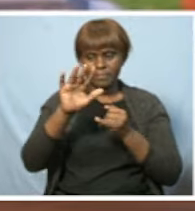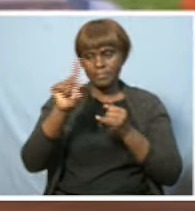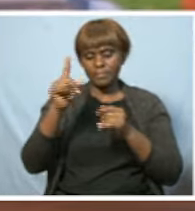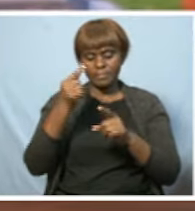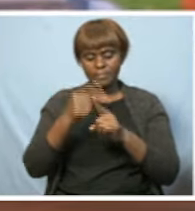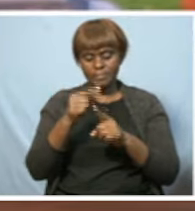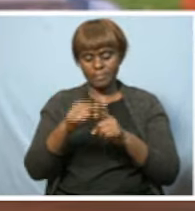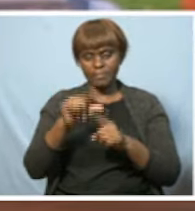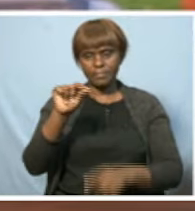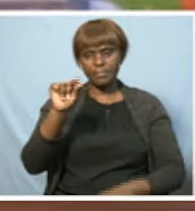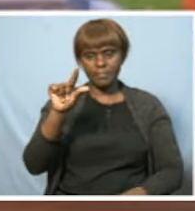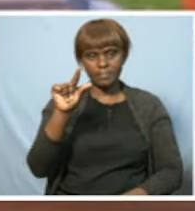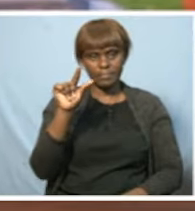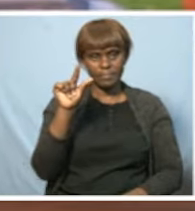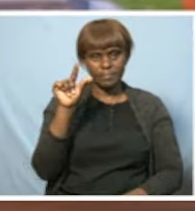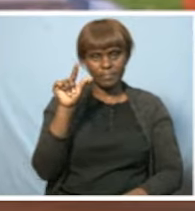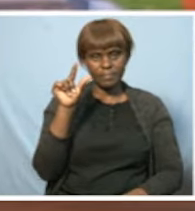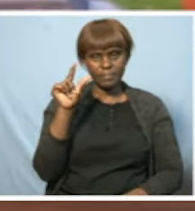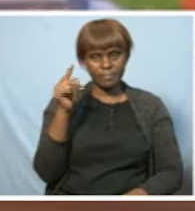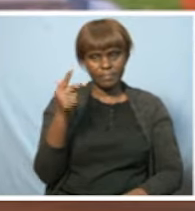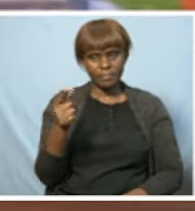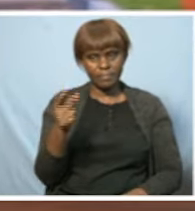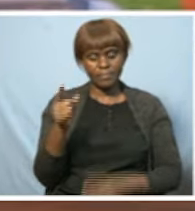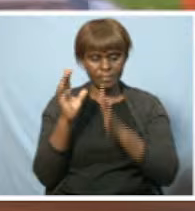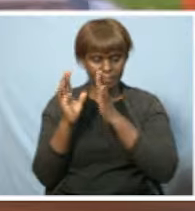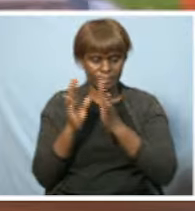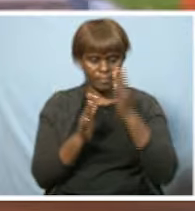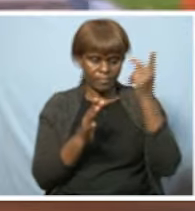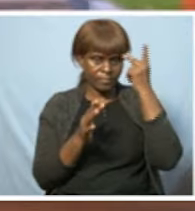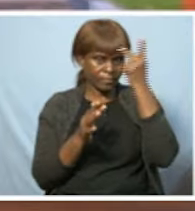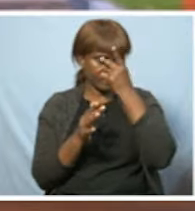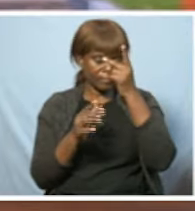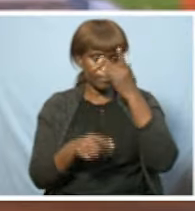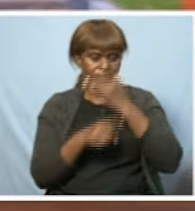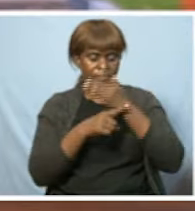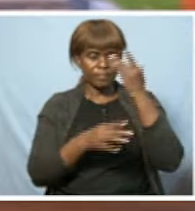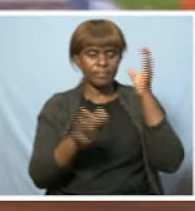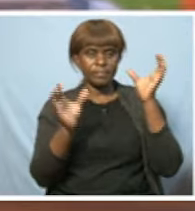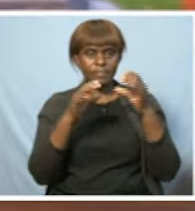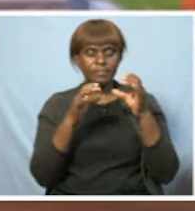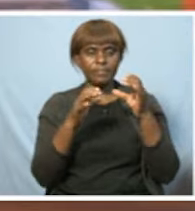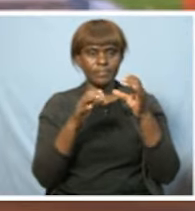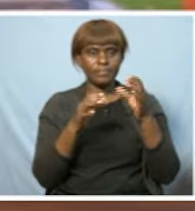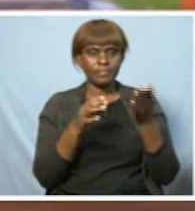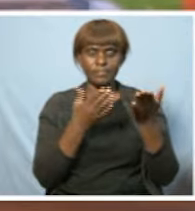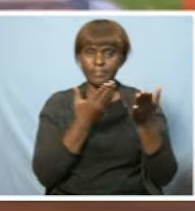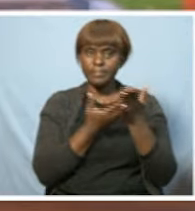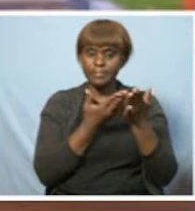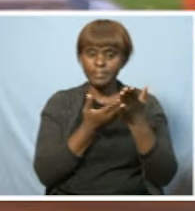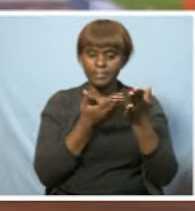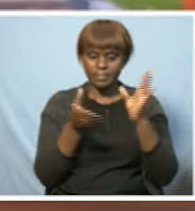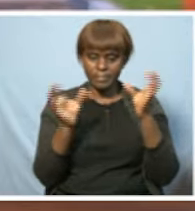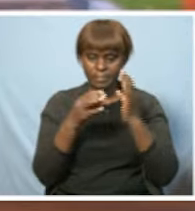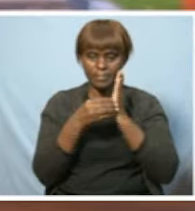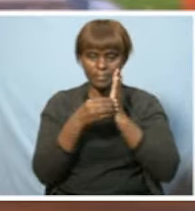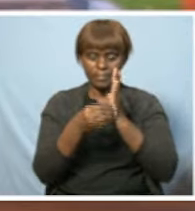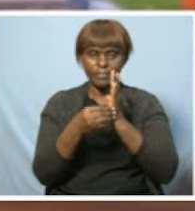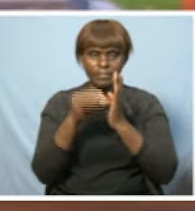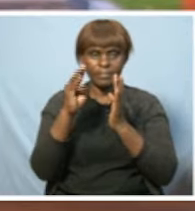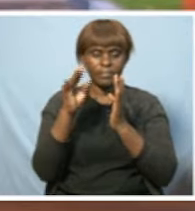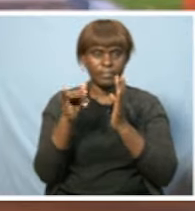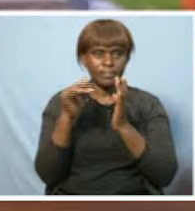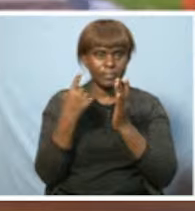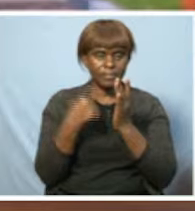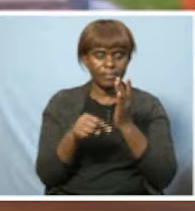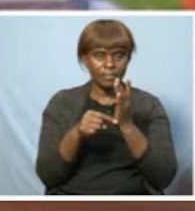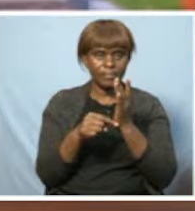December 2024. And the witness was PETAUKE Town Council, and this council was led by